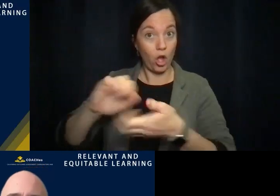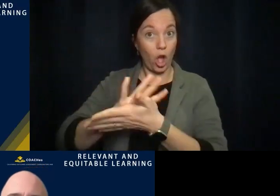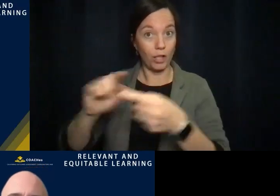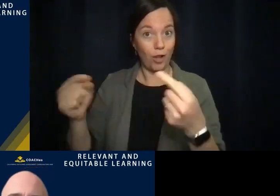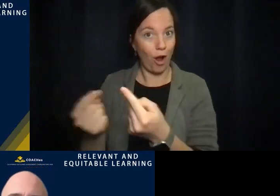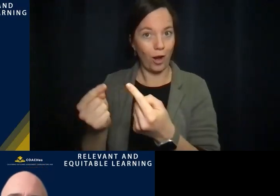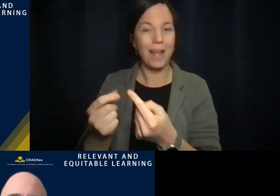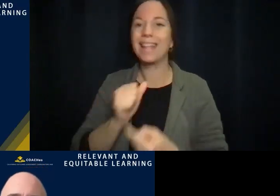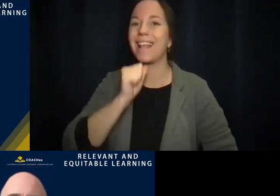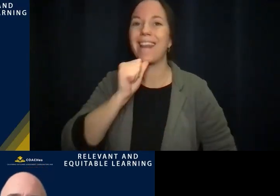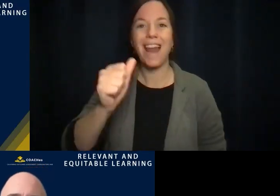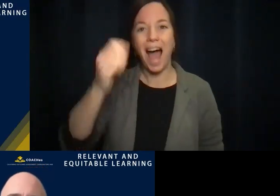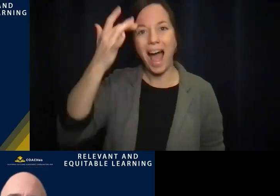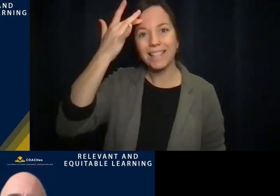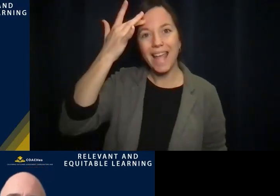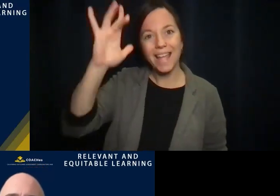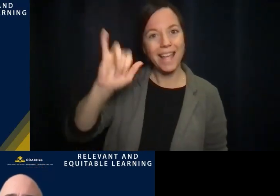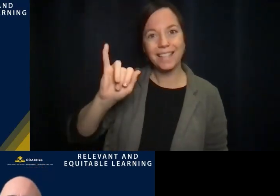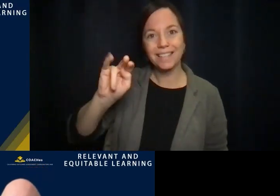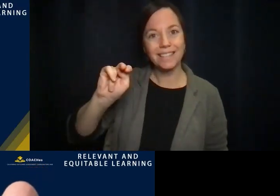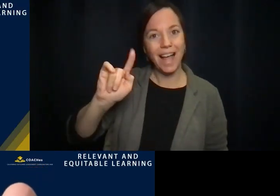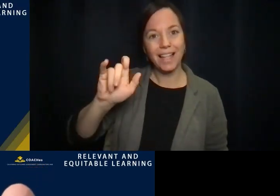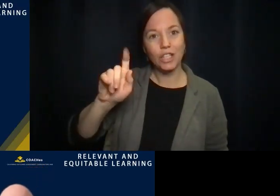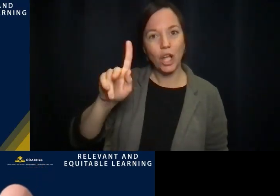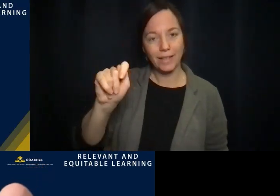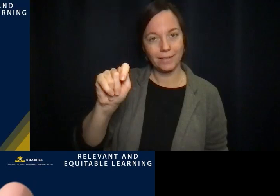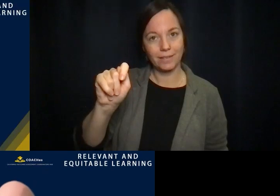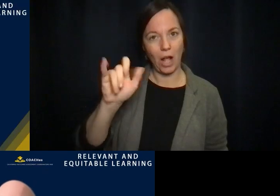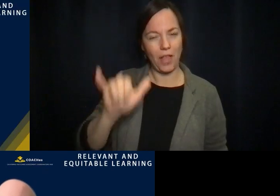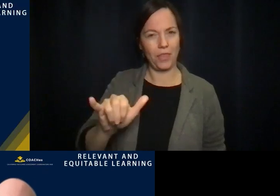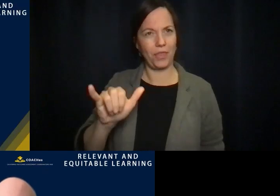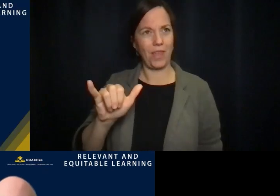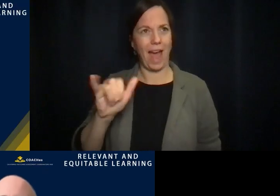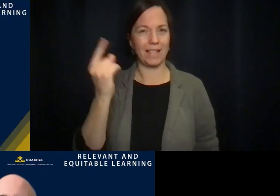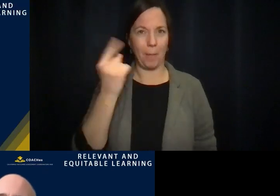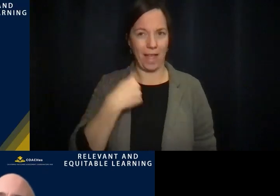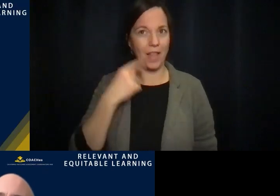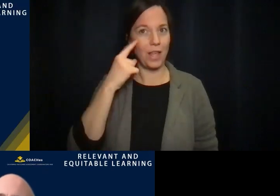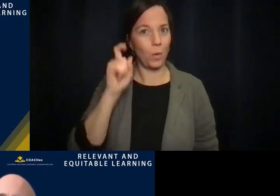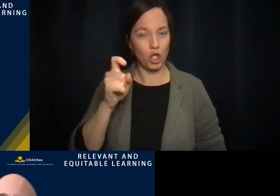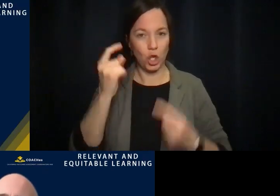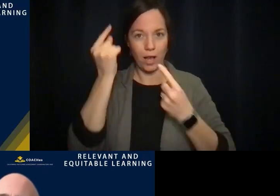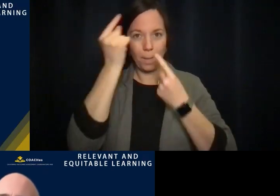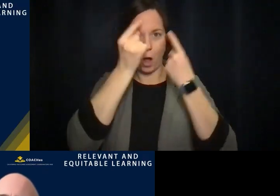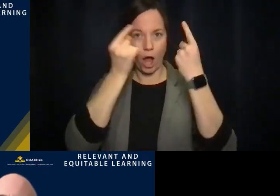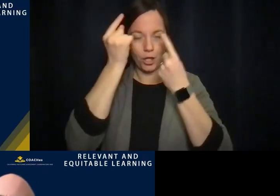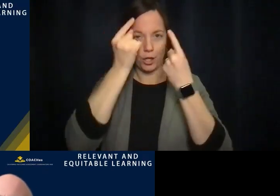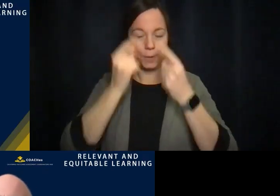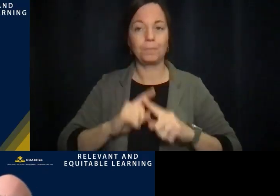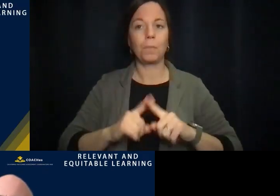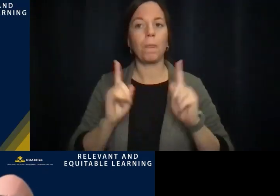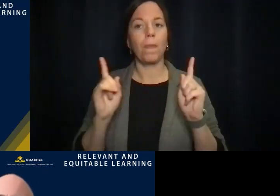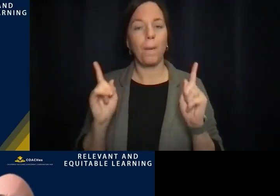intelligent. And I think that's something for us to ponder. But as we go back to